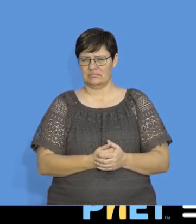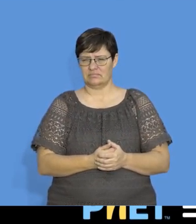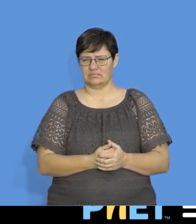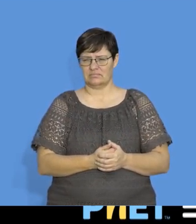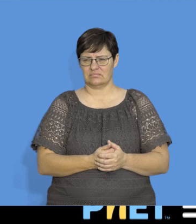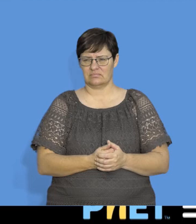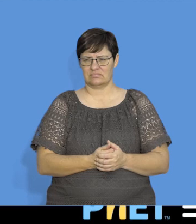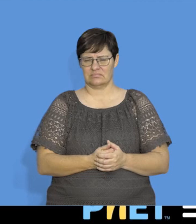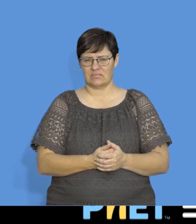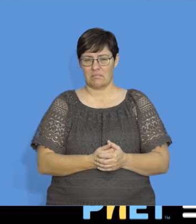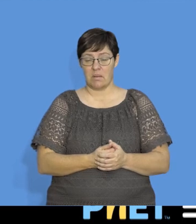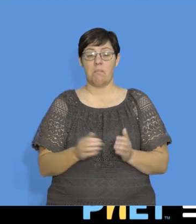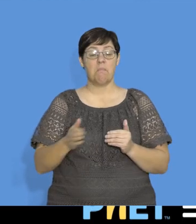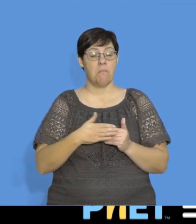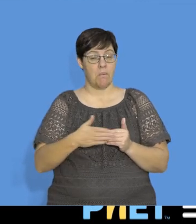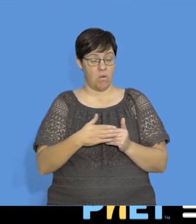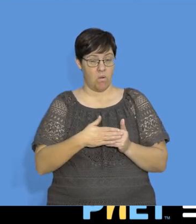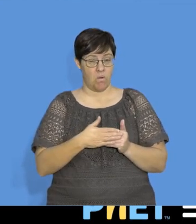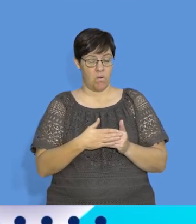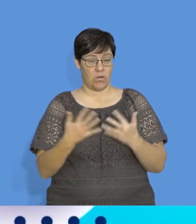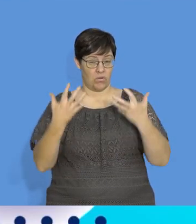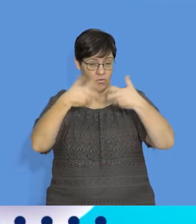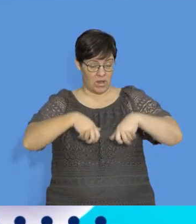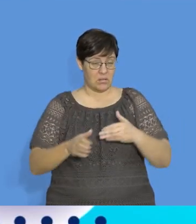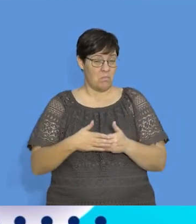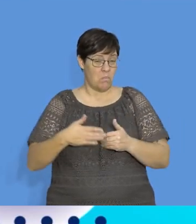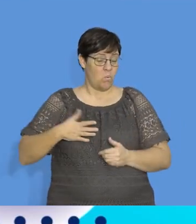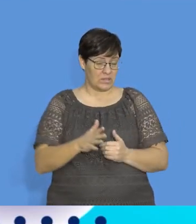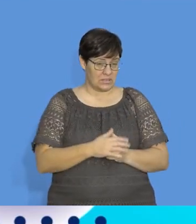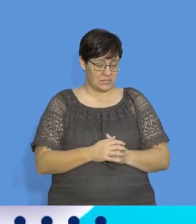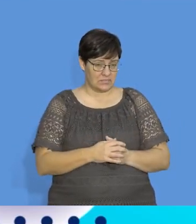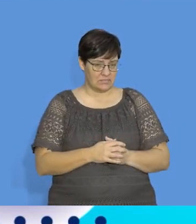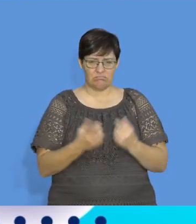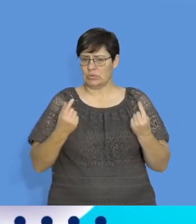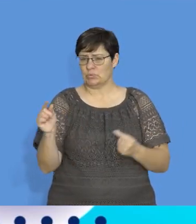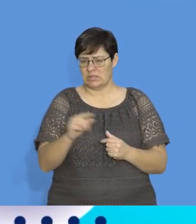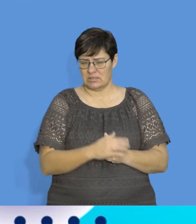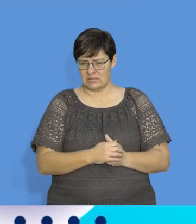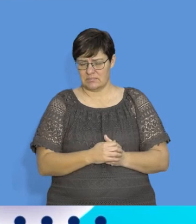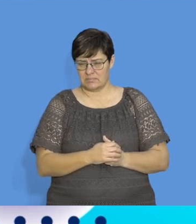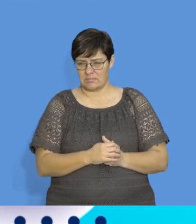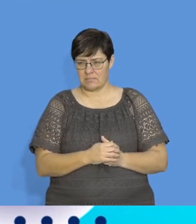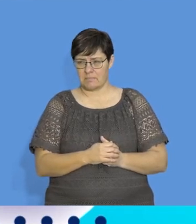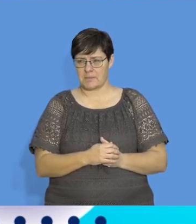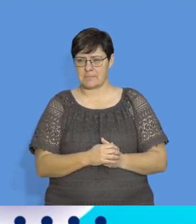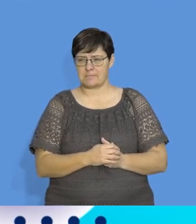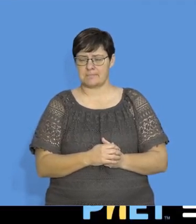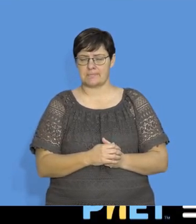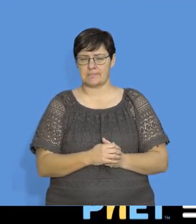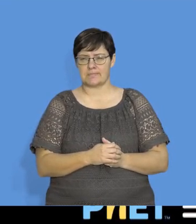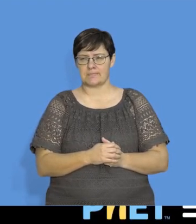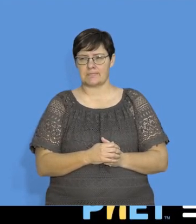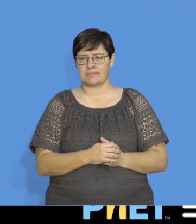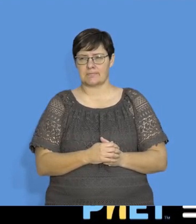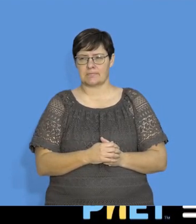But what if I want to increase the correlation for these 2 points? What can I do?